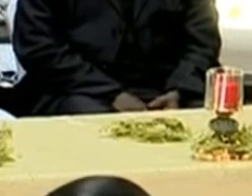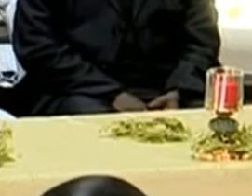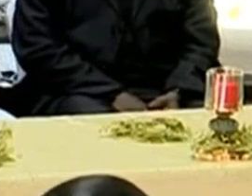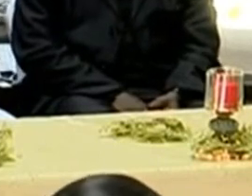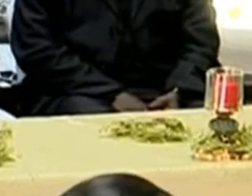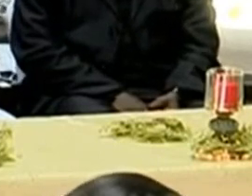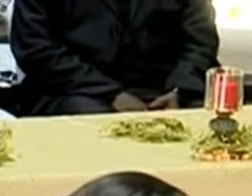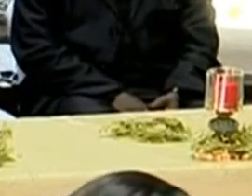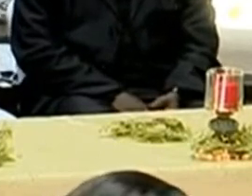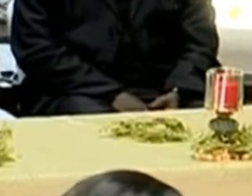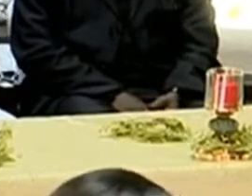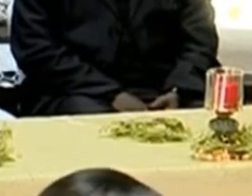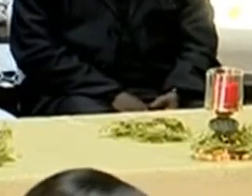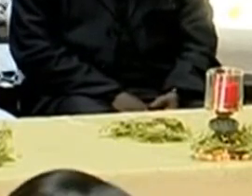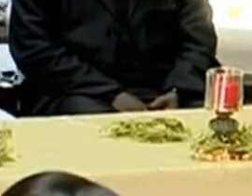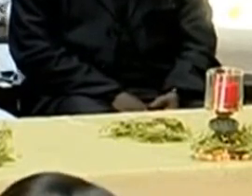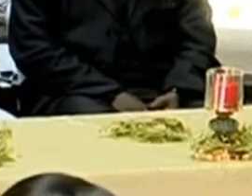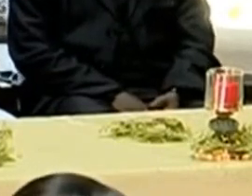Tutavua.